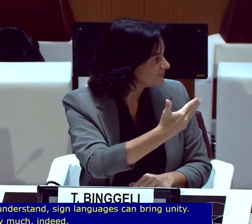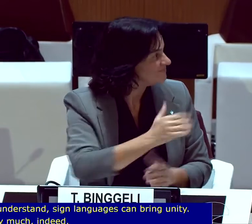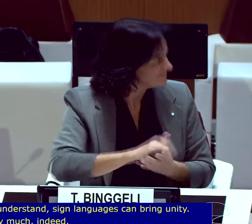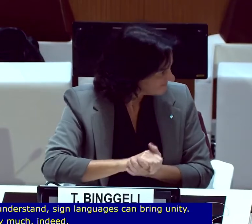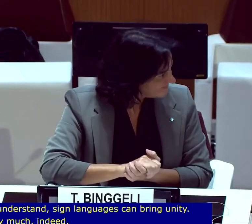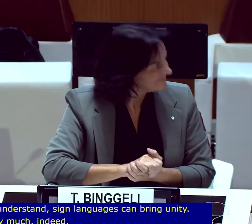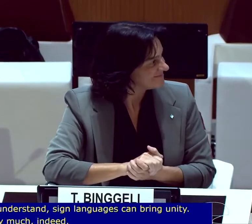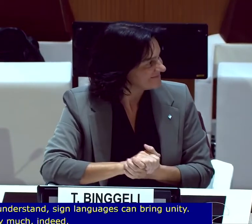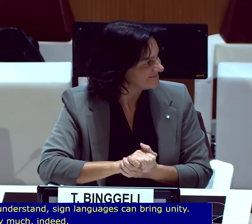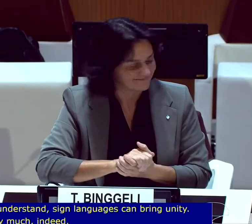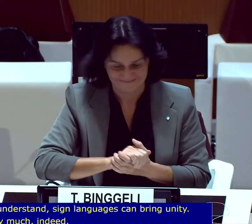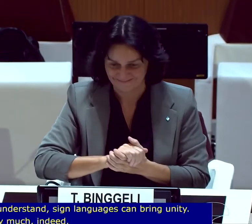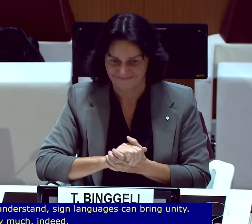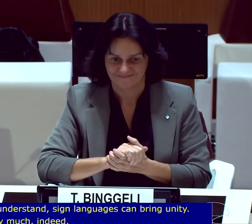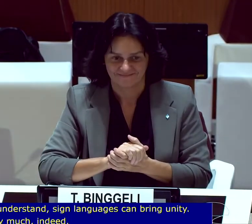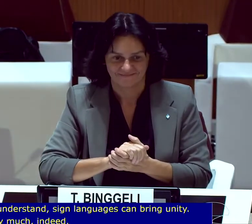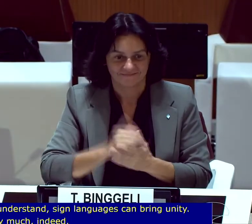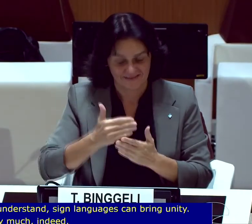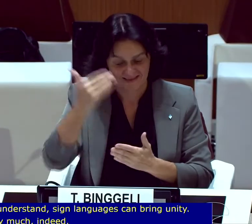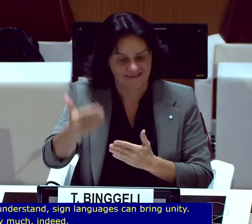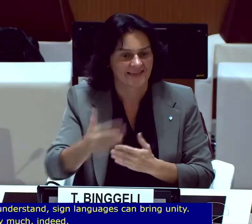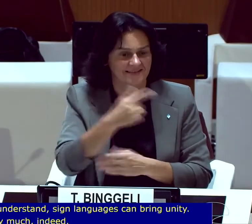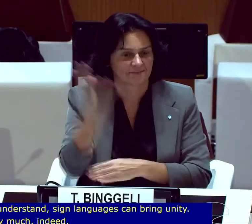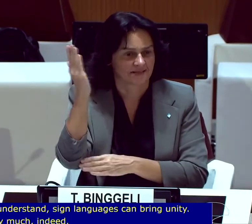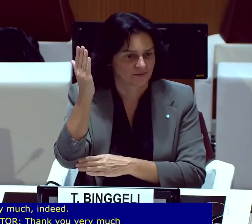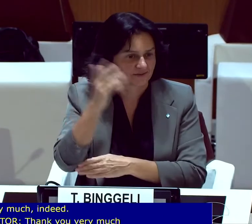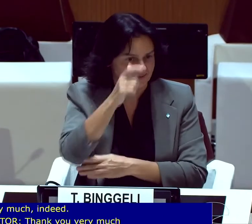Thank you very much, Ms. Triggs.